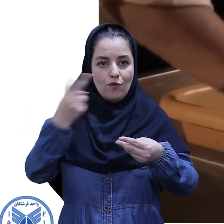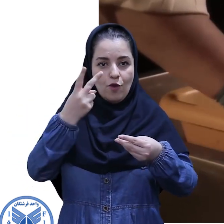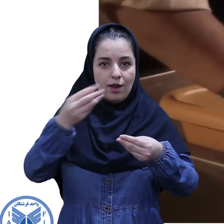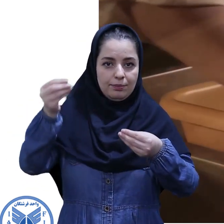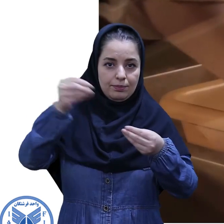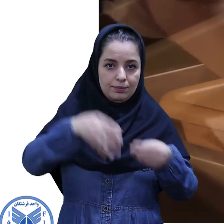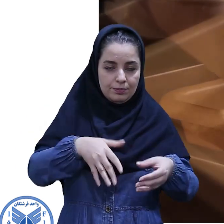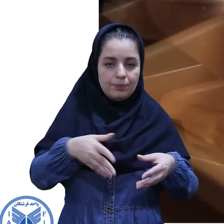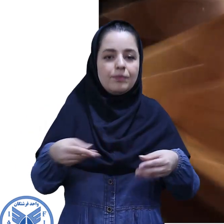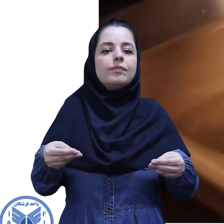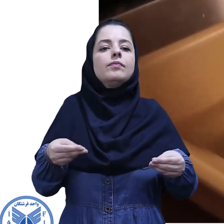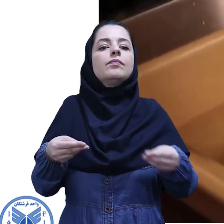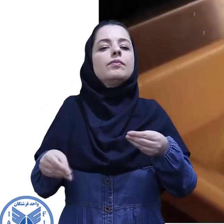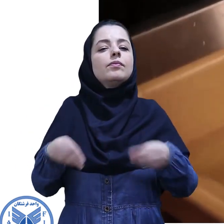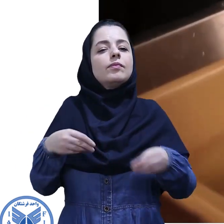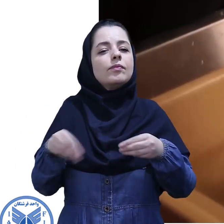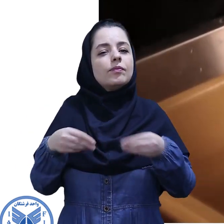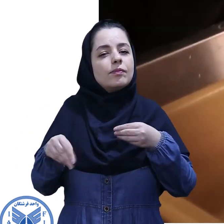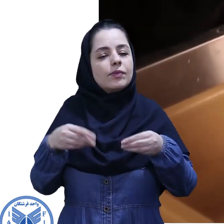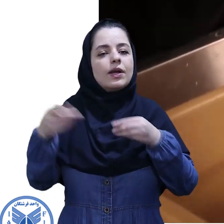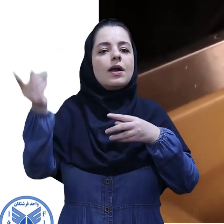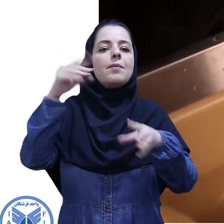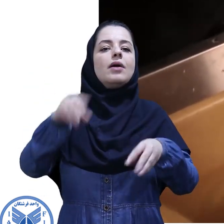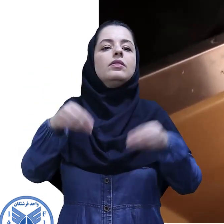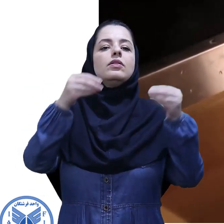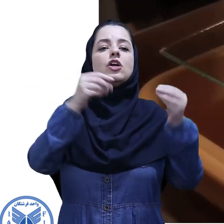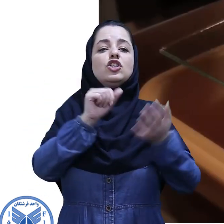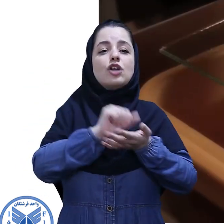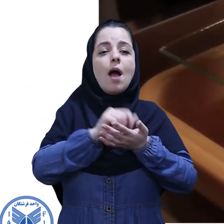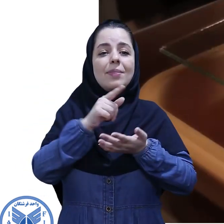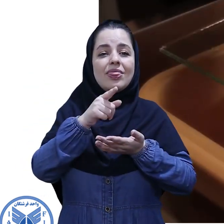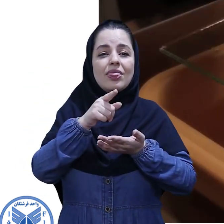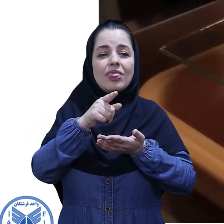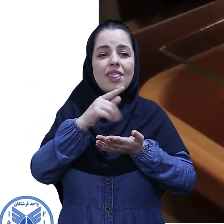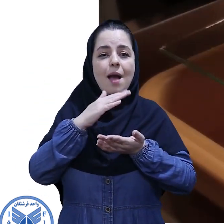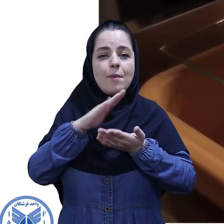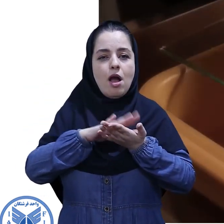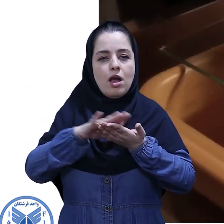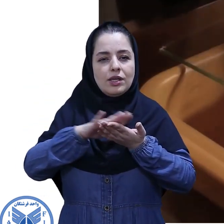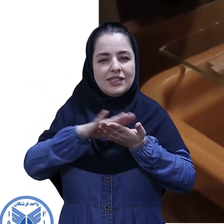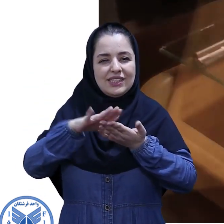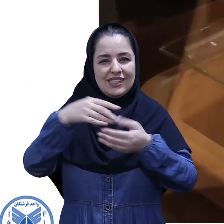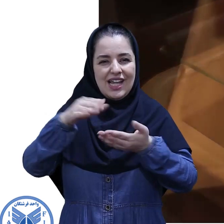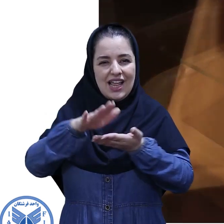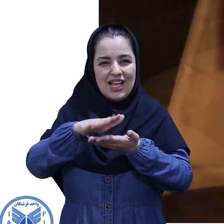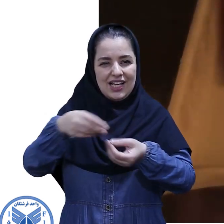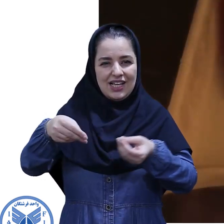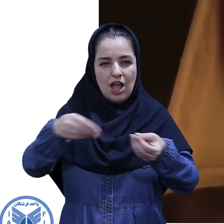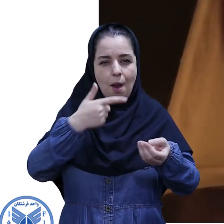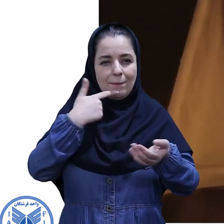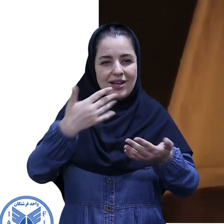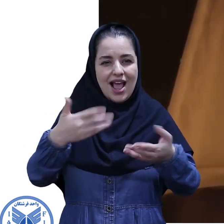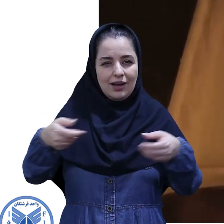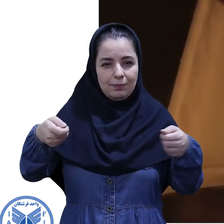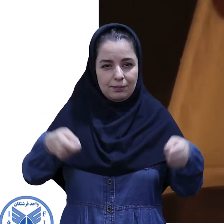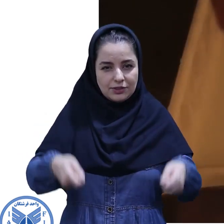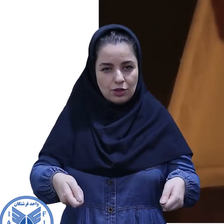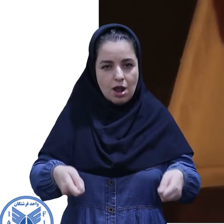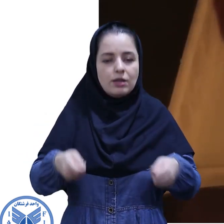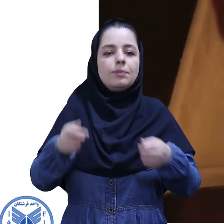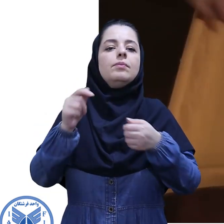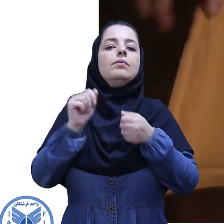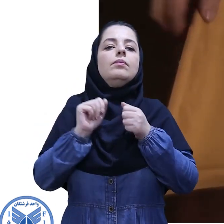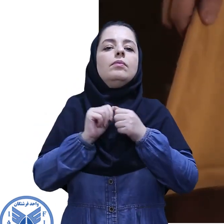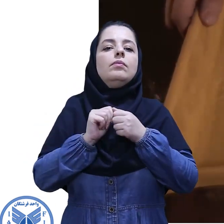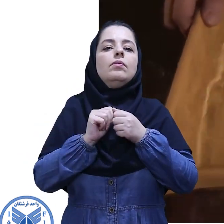bearing clear gelatin on the surface is put in contact with the tissue. They're slid into a tray